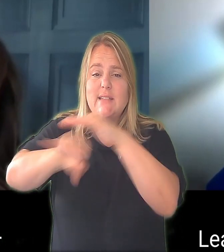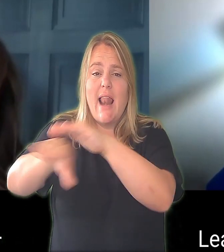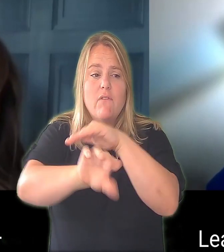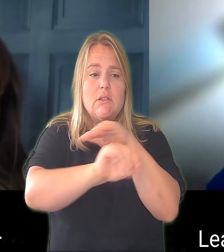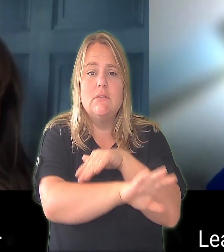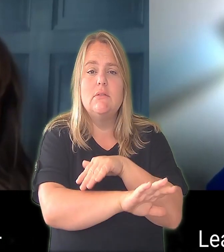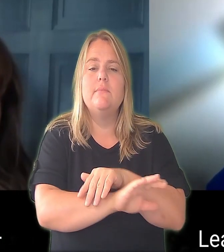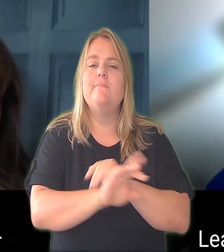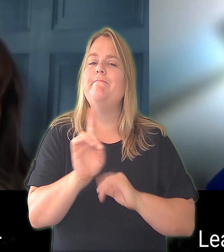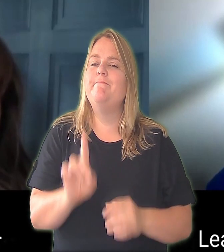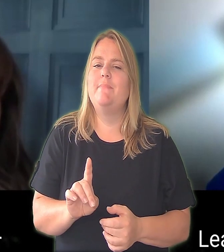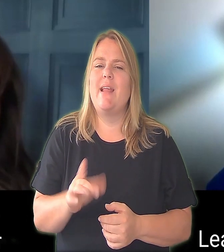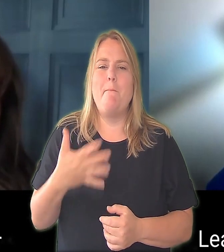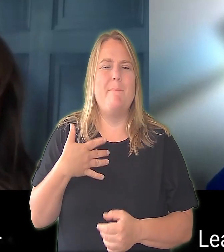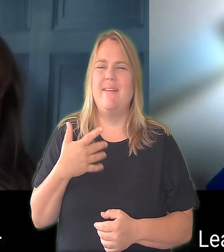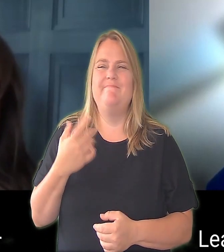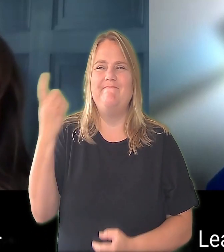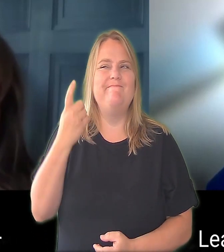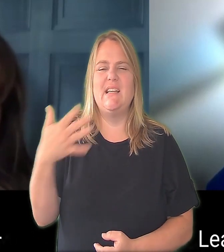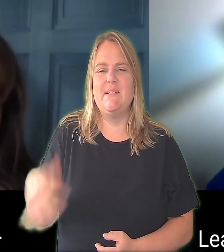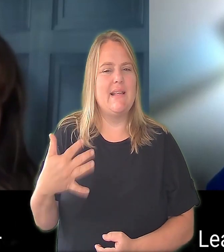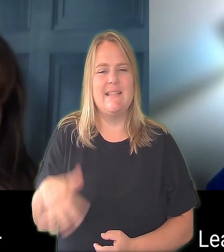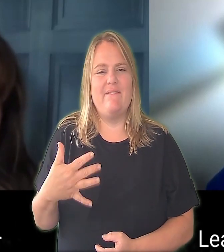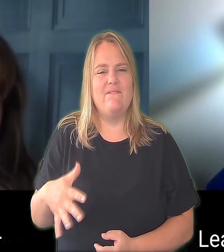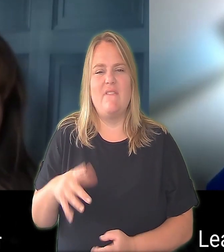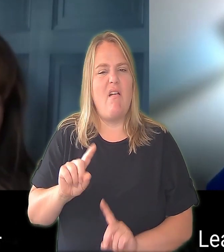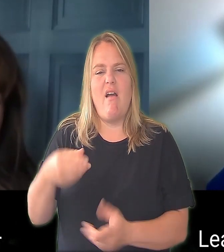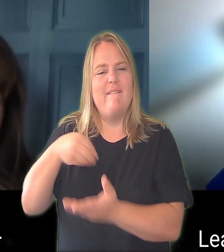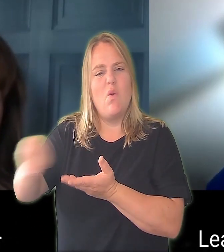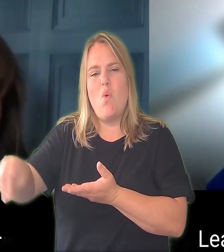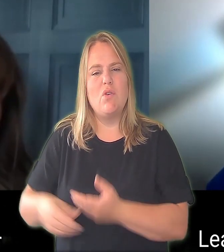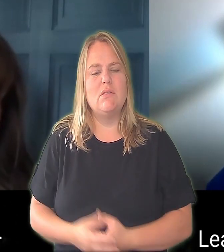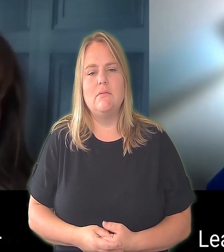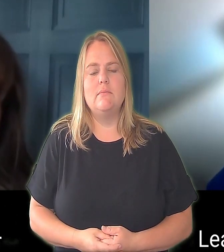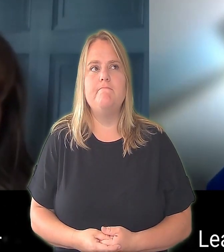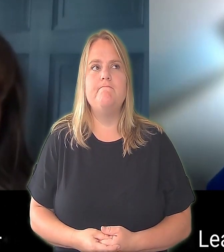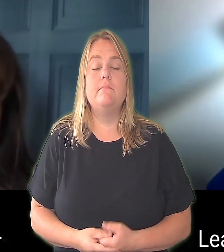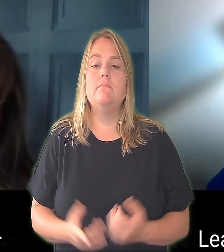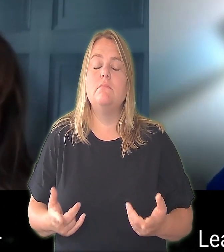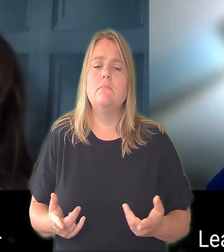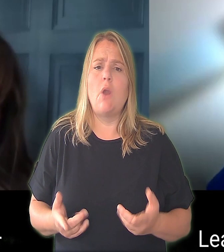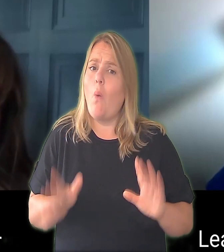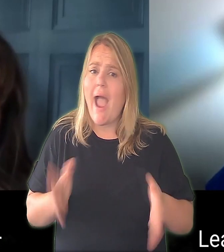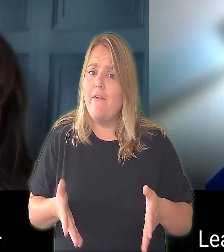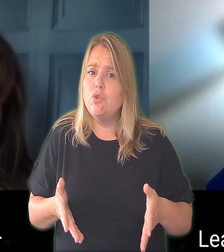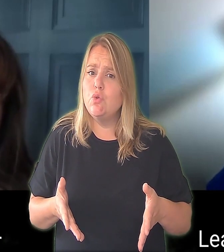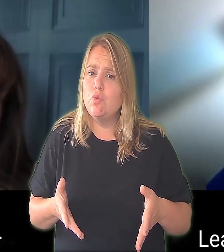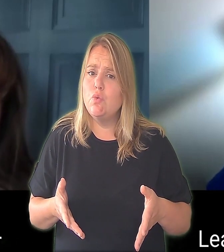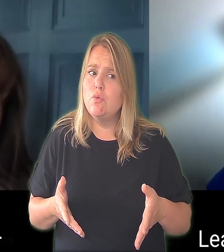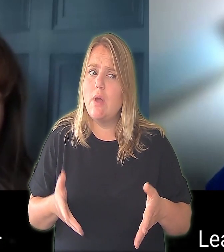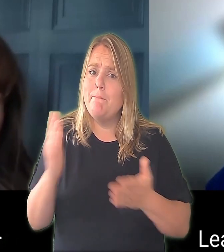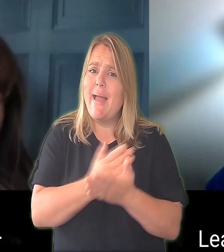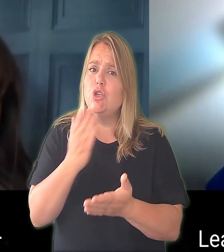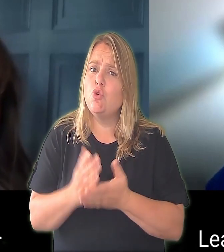a leaflet distribution company, but I don't think we can afford it, to be honest. We aren't saying that we have to do that to ensure everyone gets a leaflet,